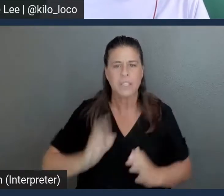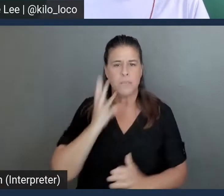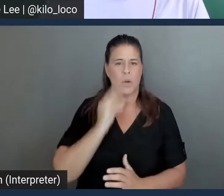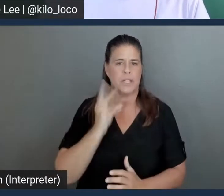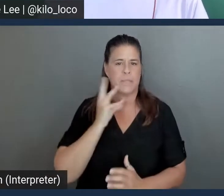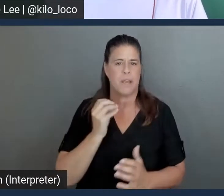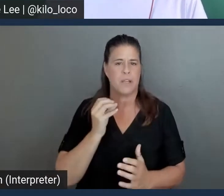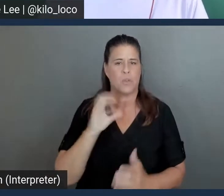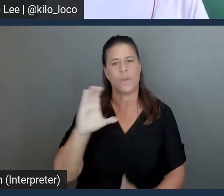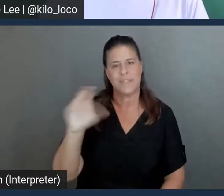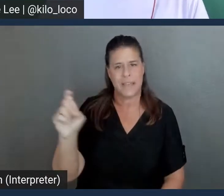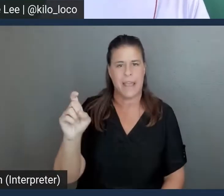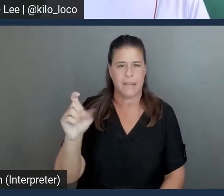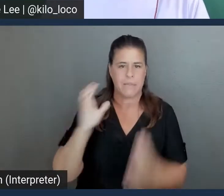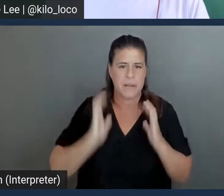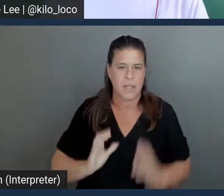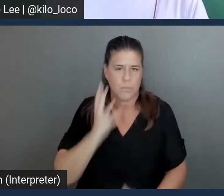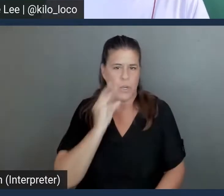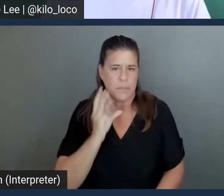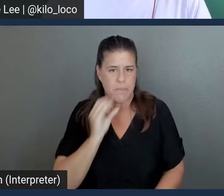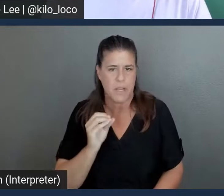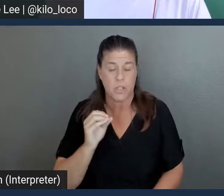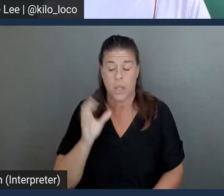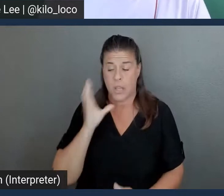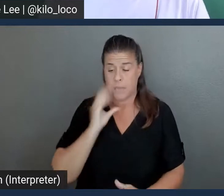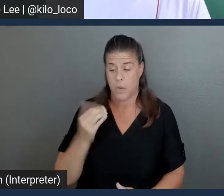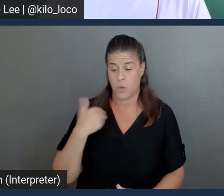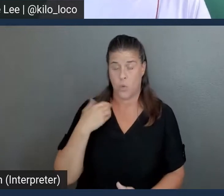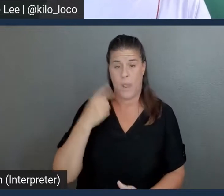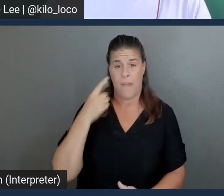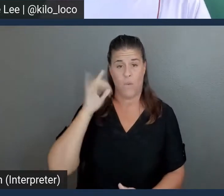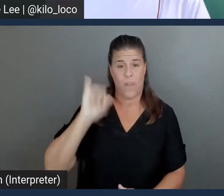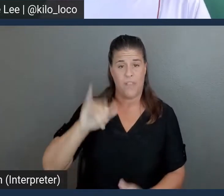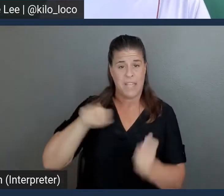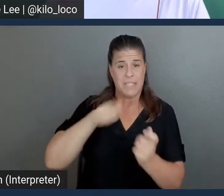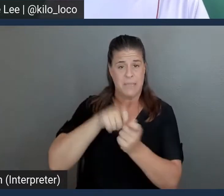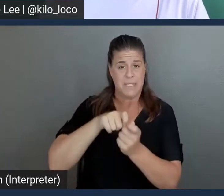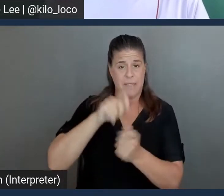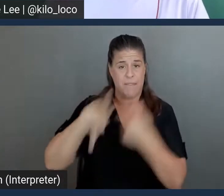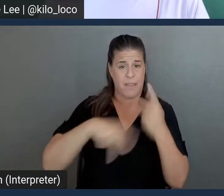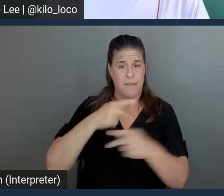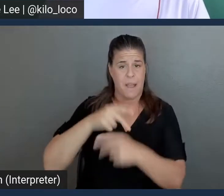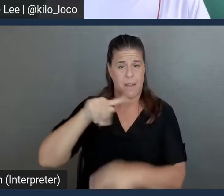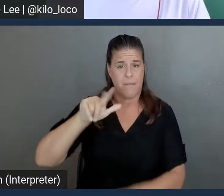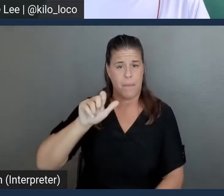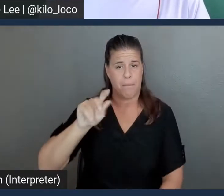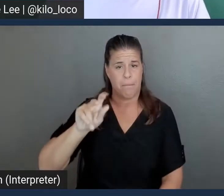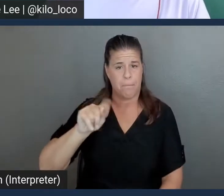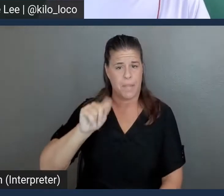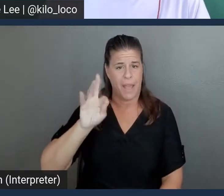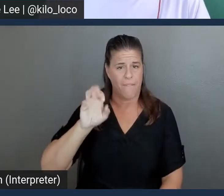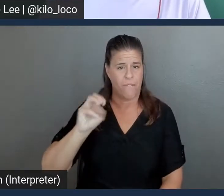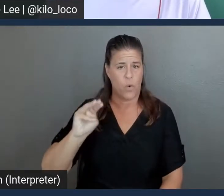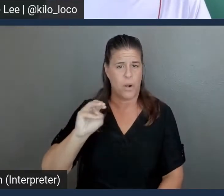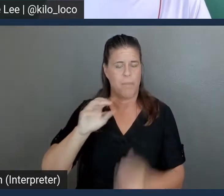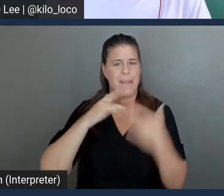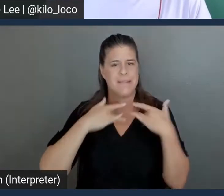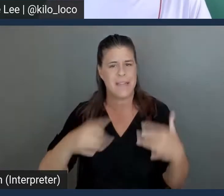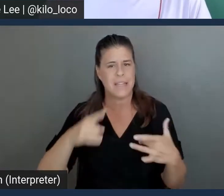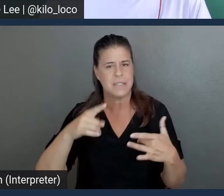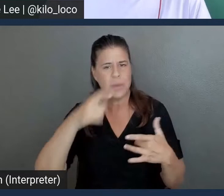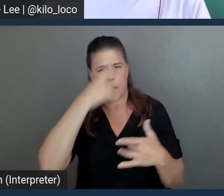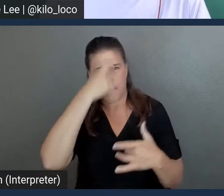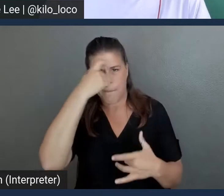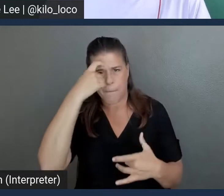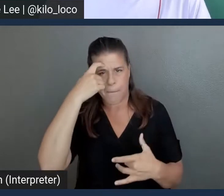or CX. So the experience you have on the platform is very often ingrained in people's brain about